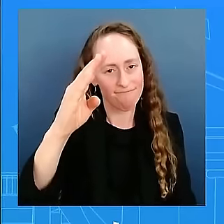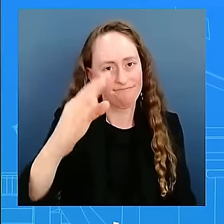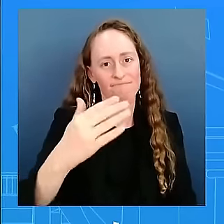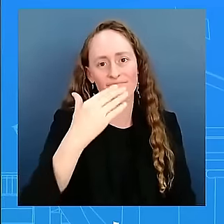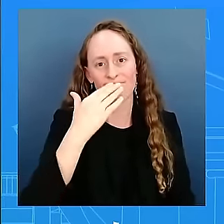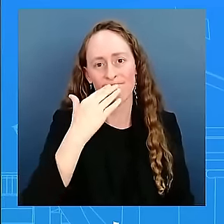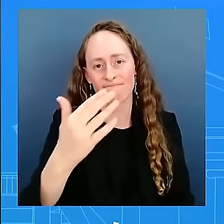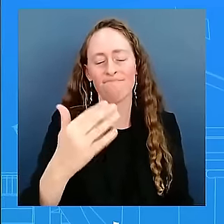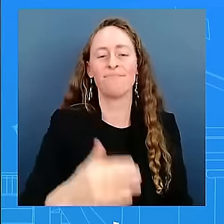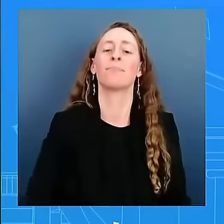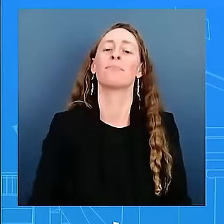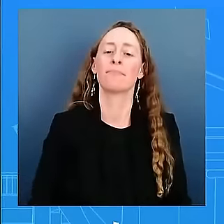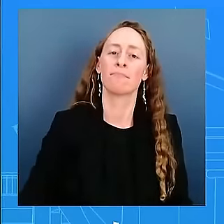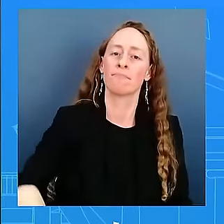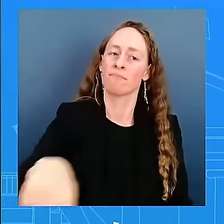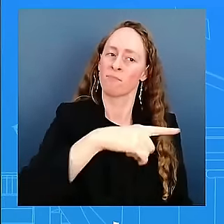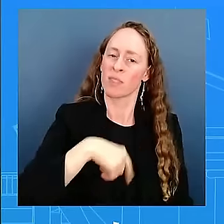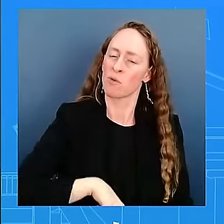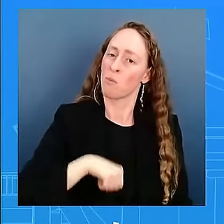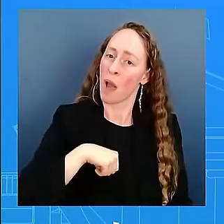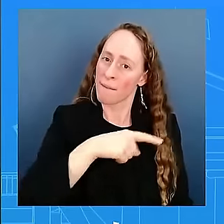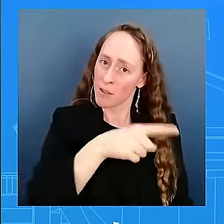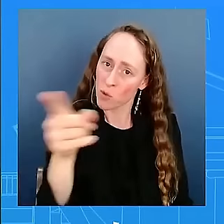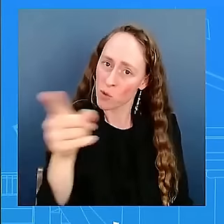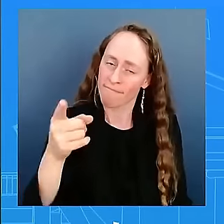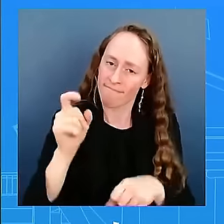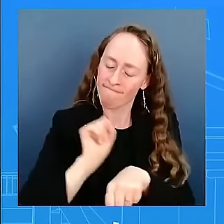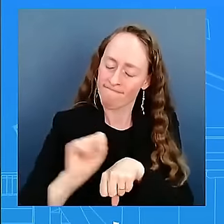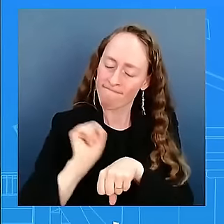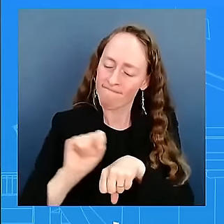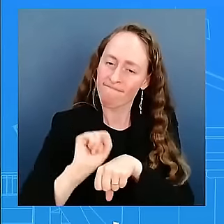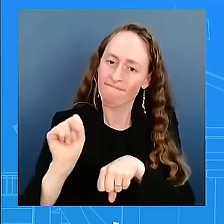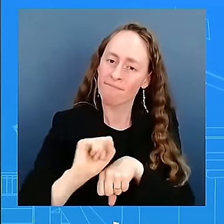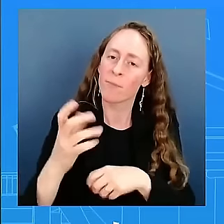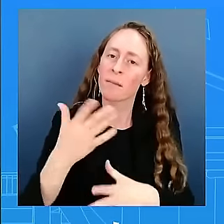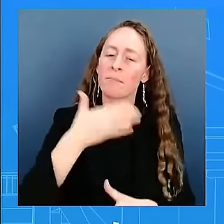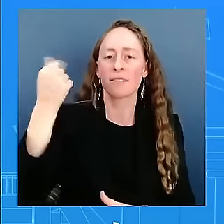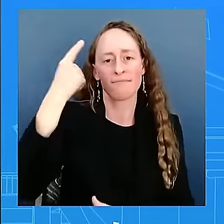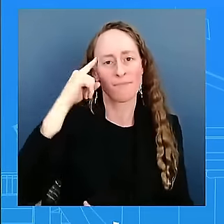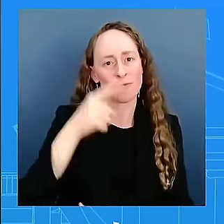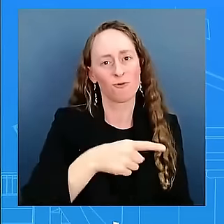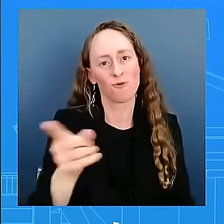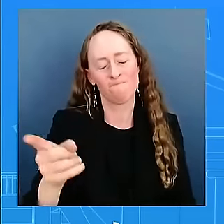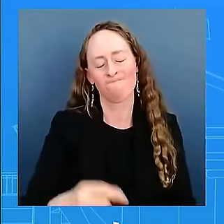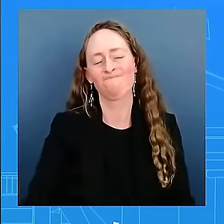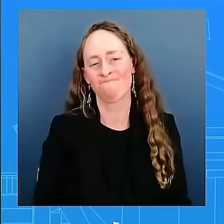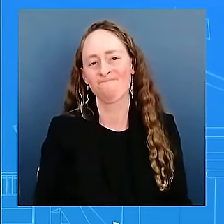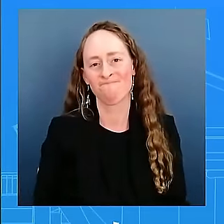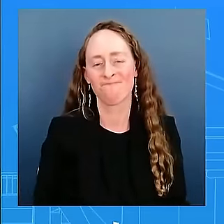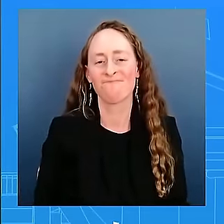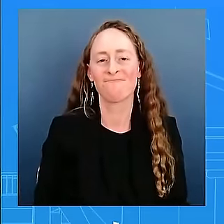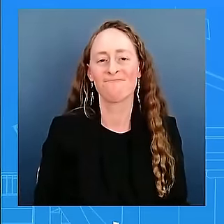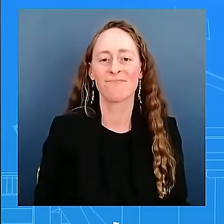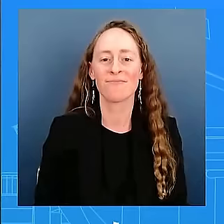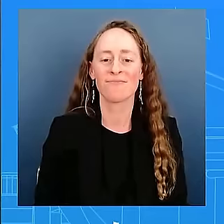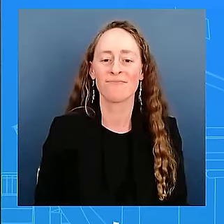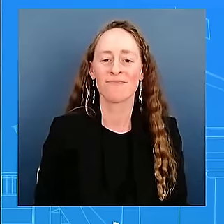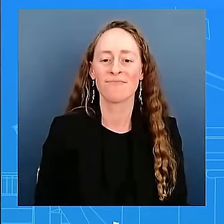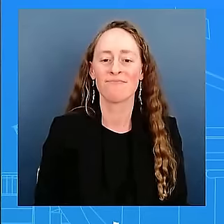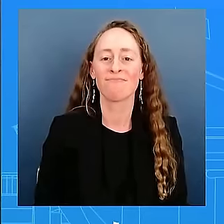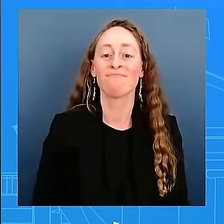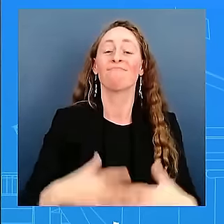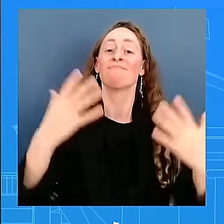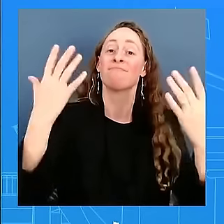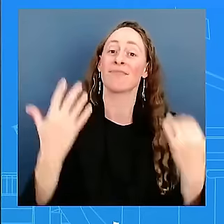their behalf and on behalf of American security. While this has unfolded, we've been closely monitoring the events in the Middle East as well.